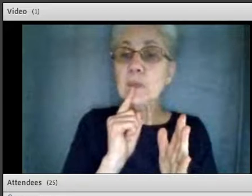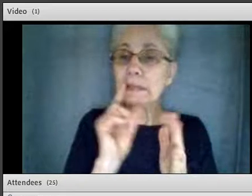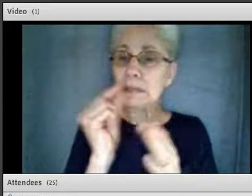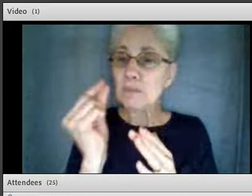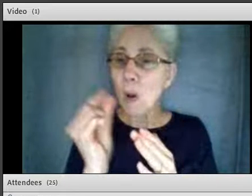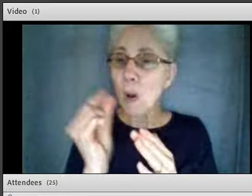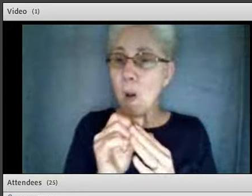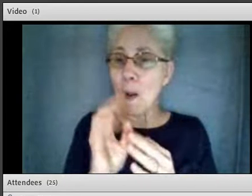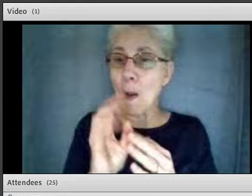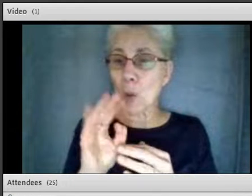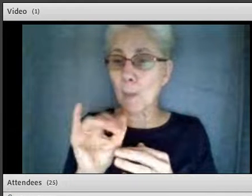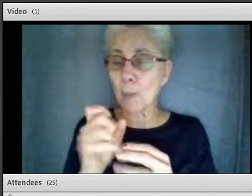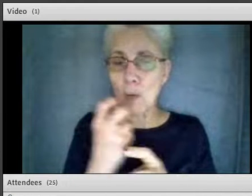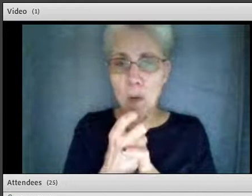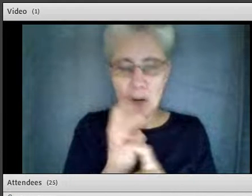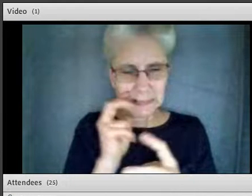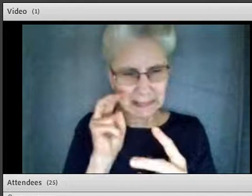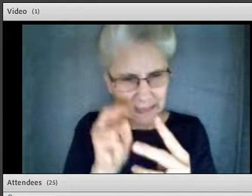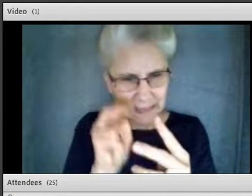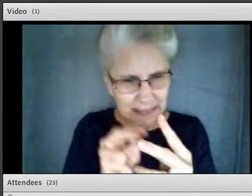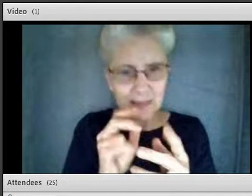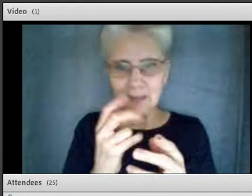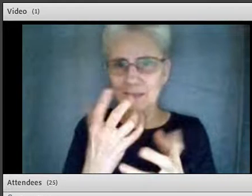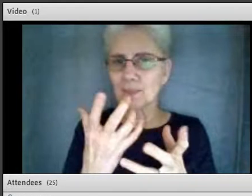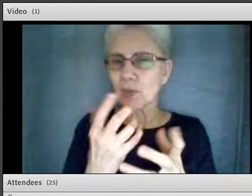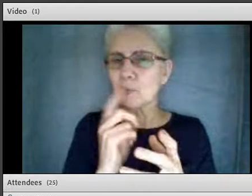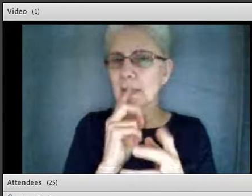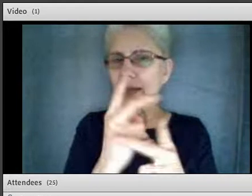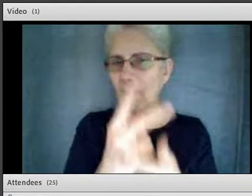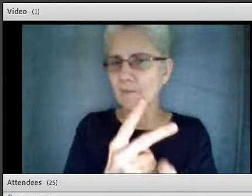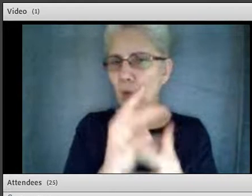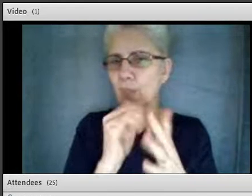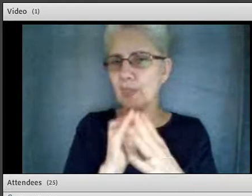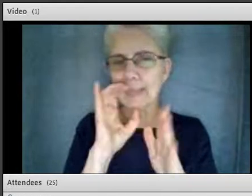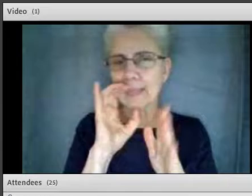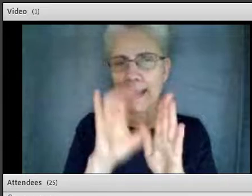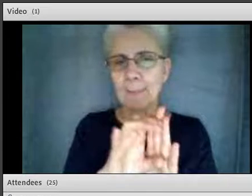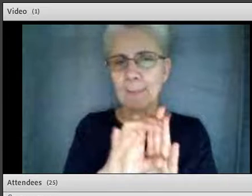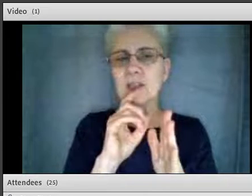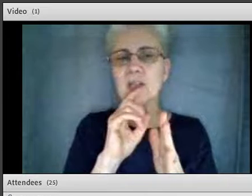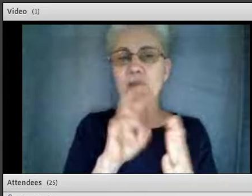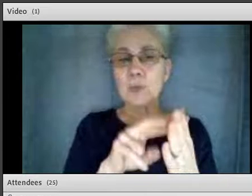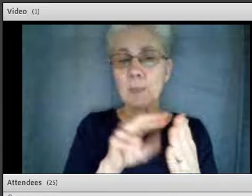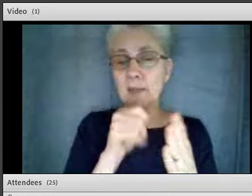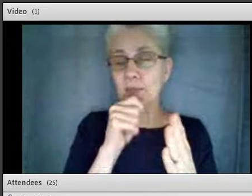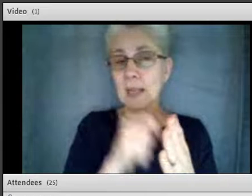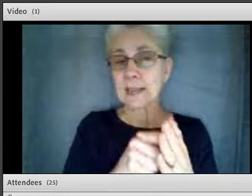be careful that the image, when it's responsive, doesn't go so small that nobody can read it.